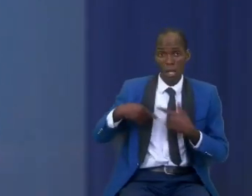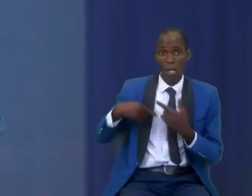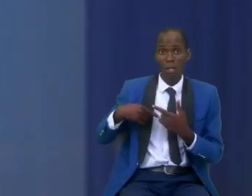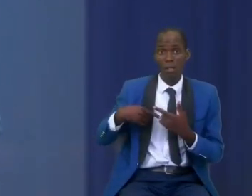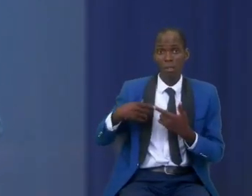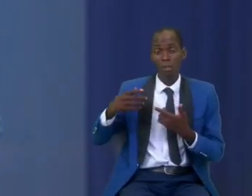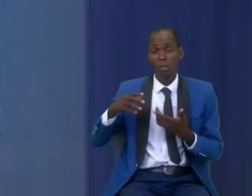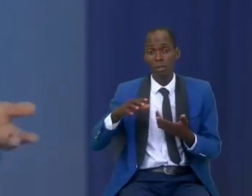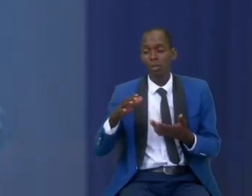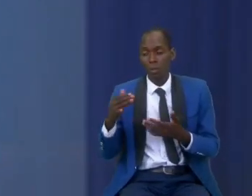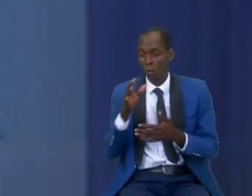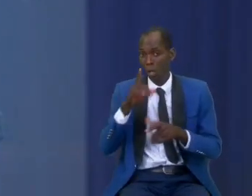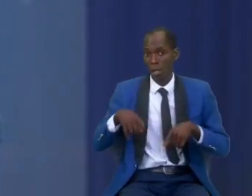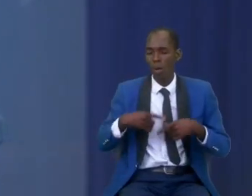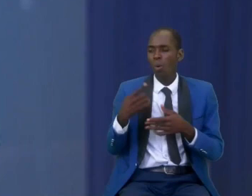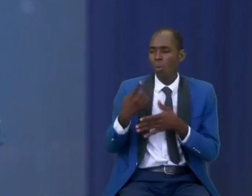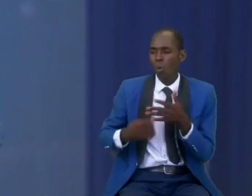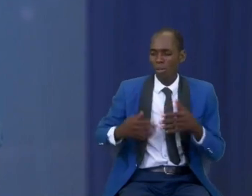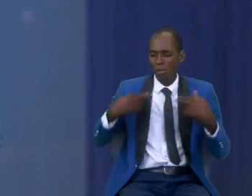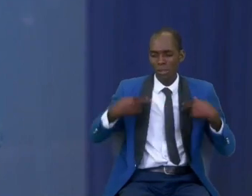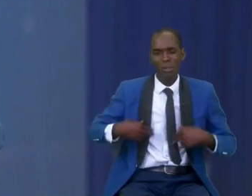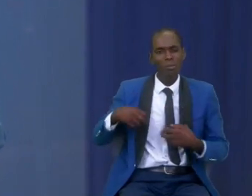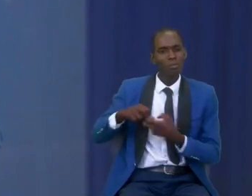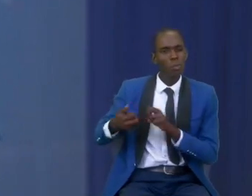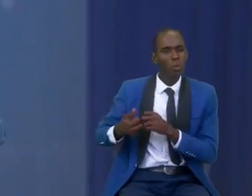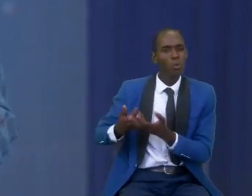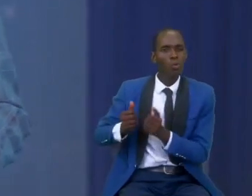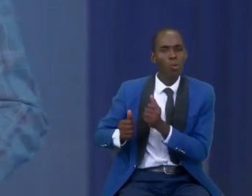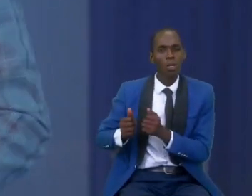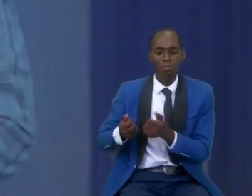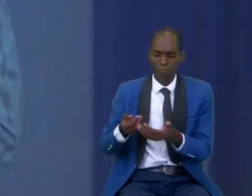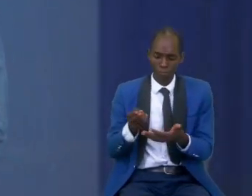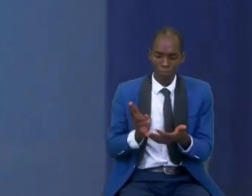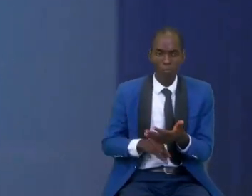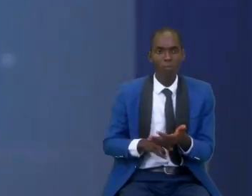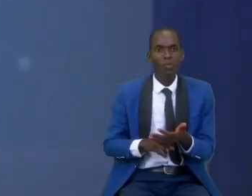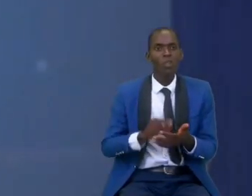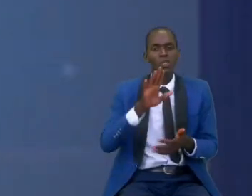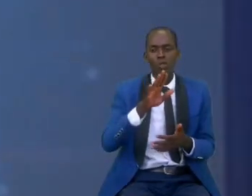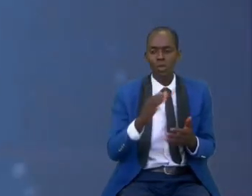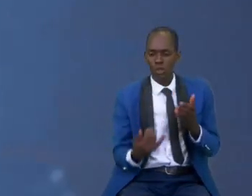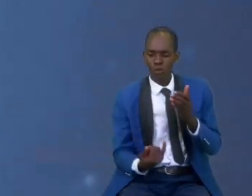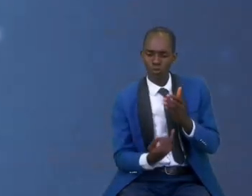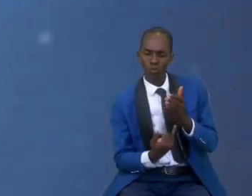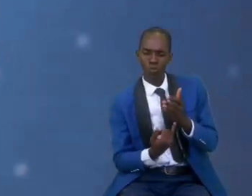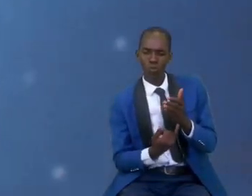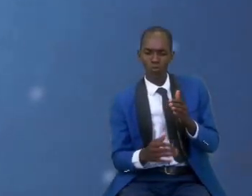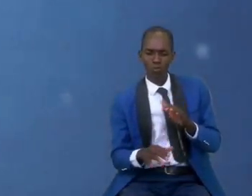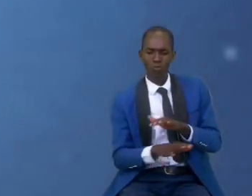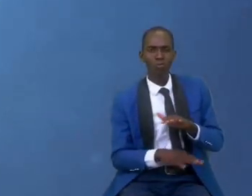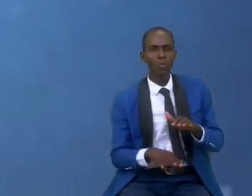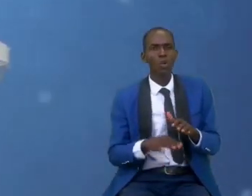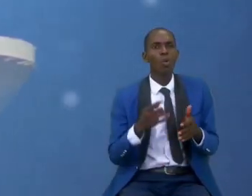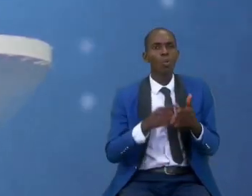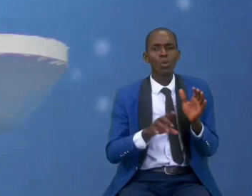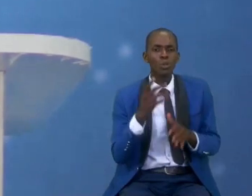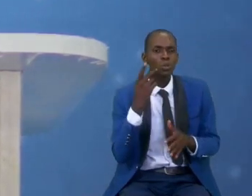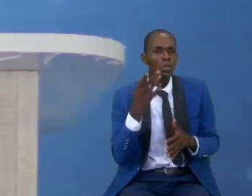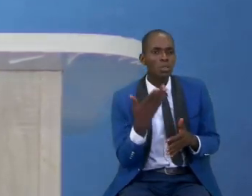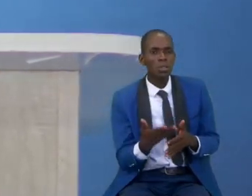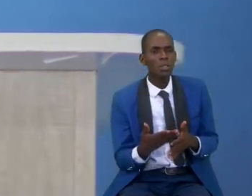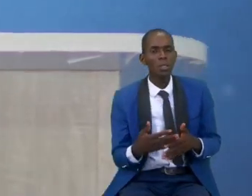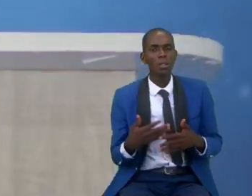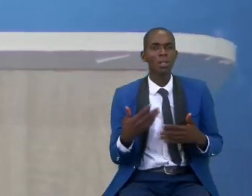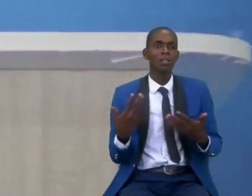siblings, what do you see? They have not even examined you. They see it on your form. Okay, they say, this killed daddy, and this killed